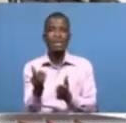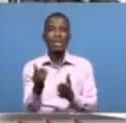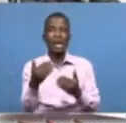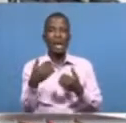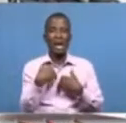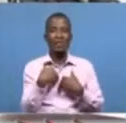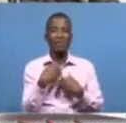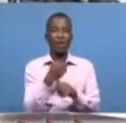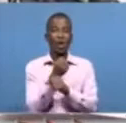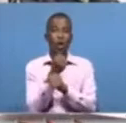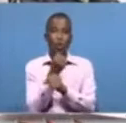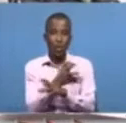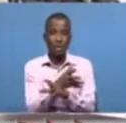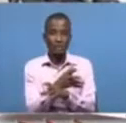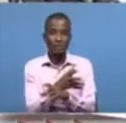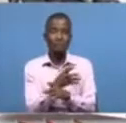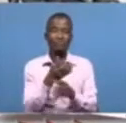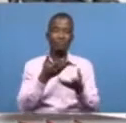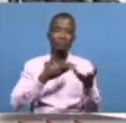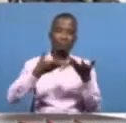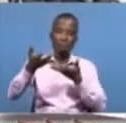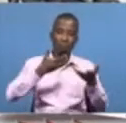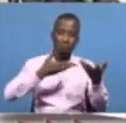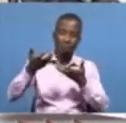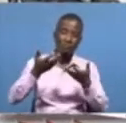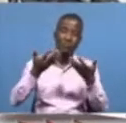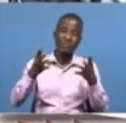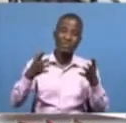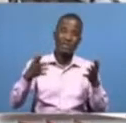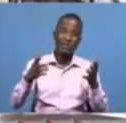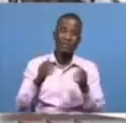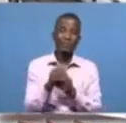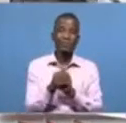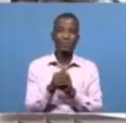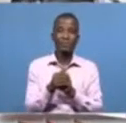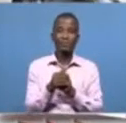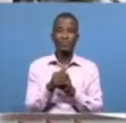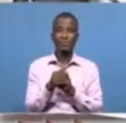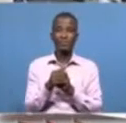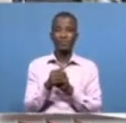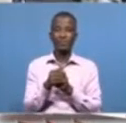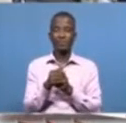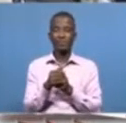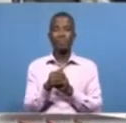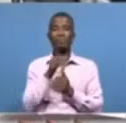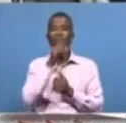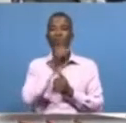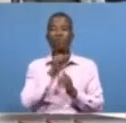out in Arta number 2 versus Arta number 2,